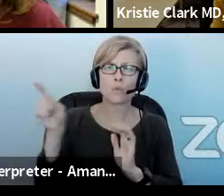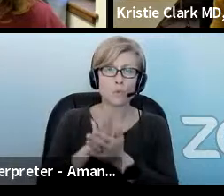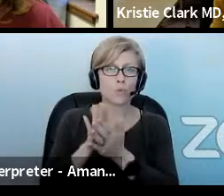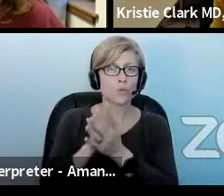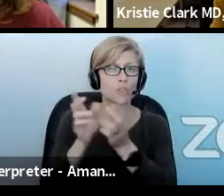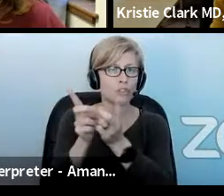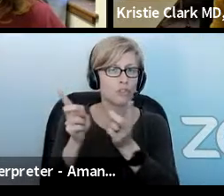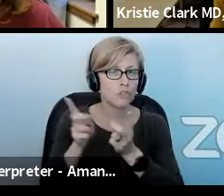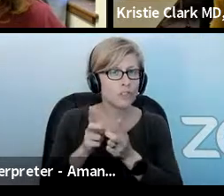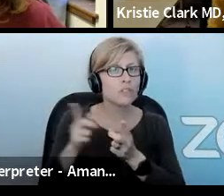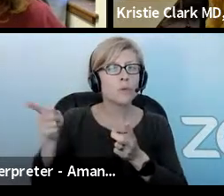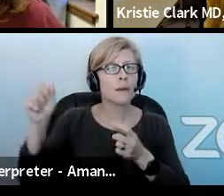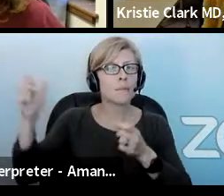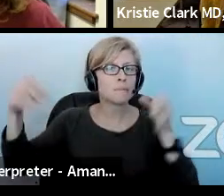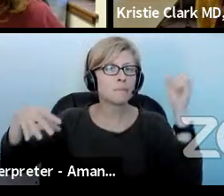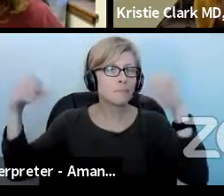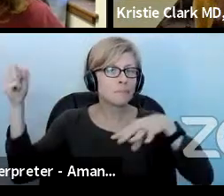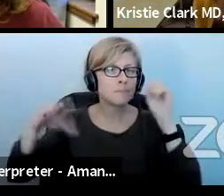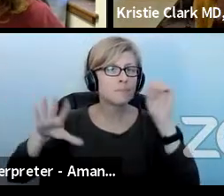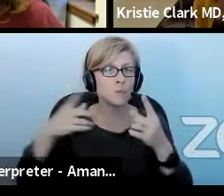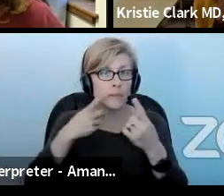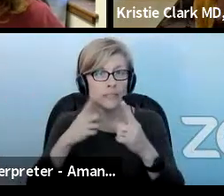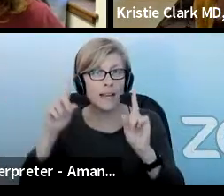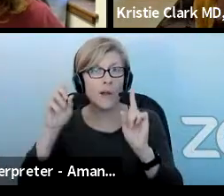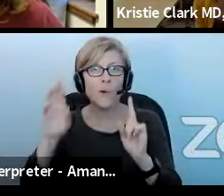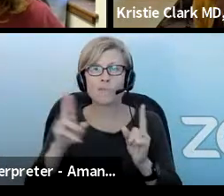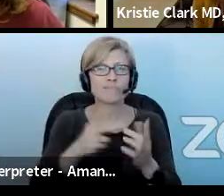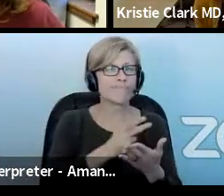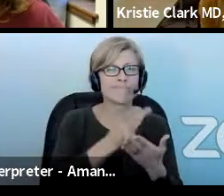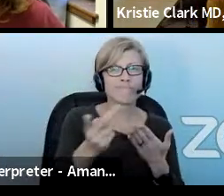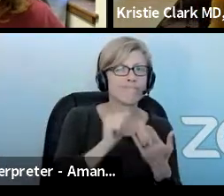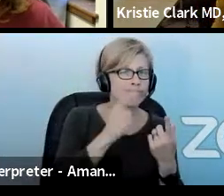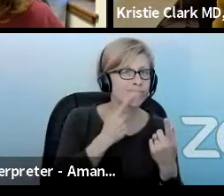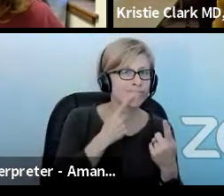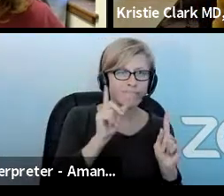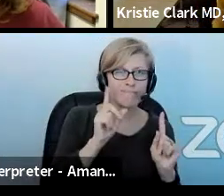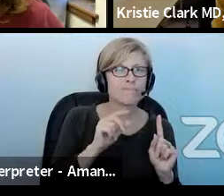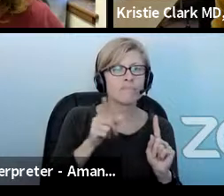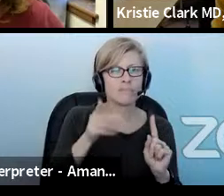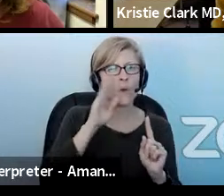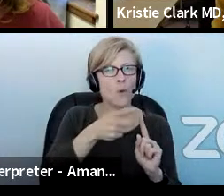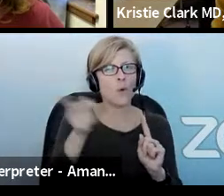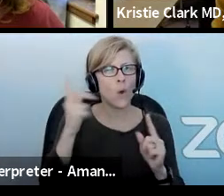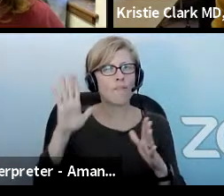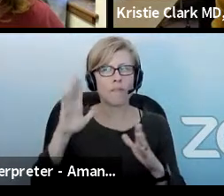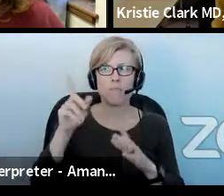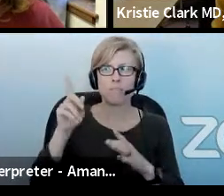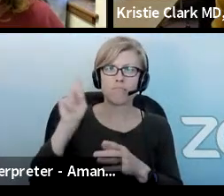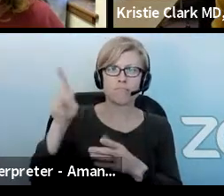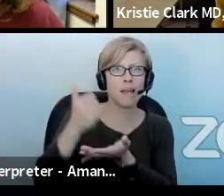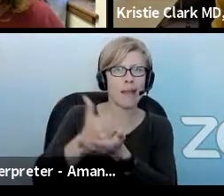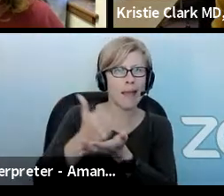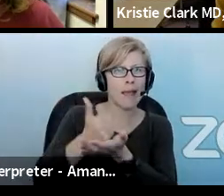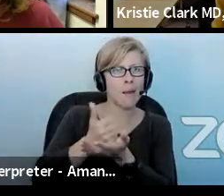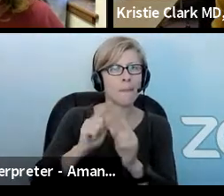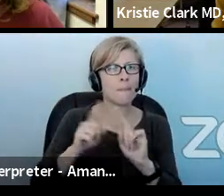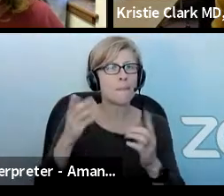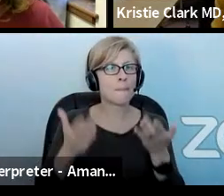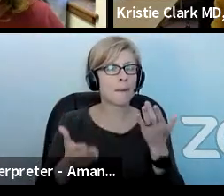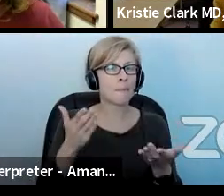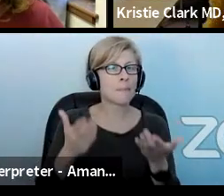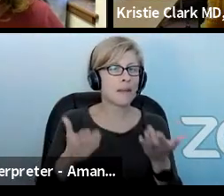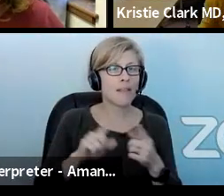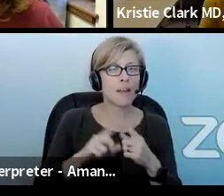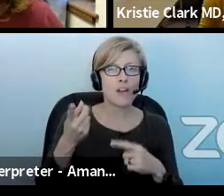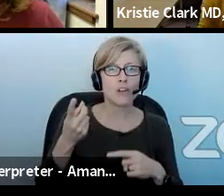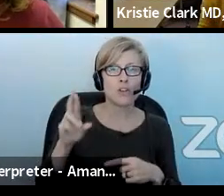can share successes or pitfalls? I know you guys you have people out there to help, but it may be like, like